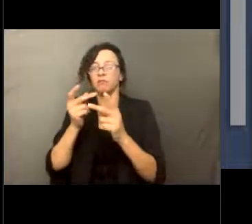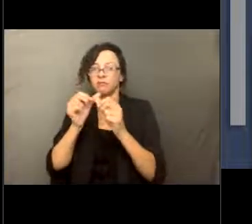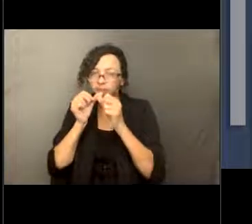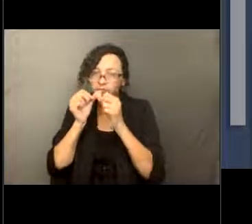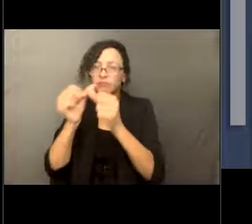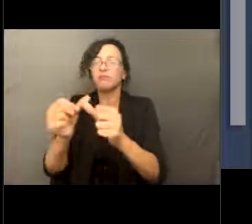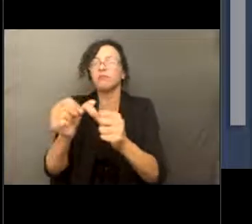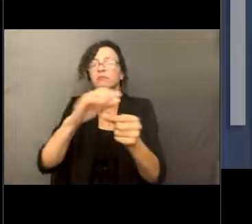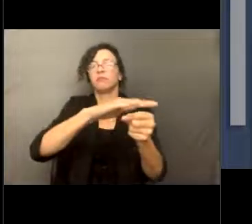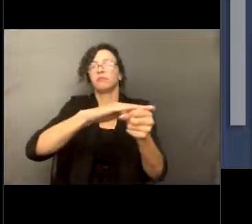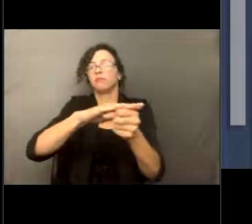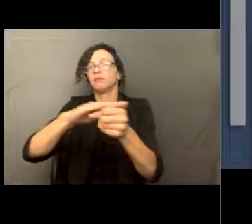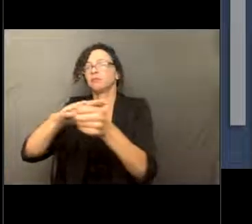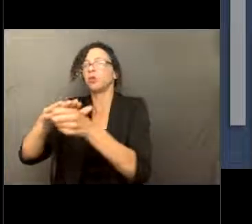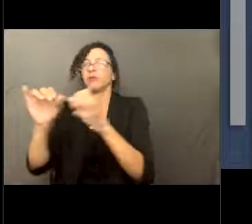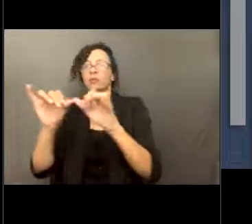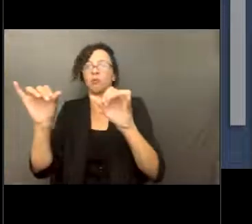Thank you.